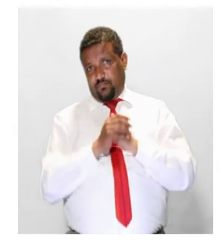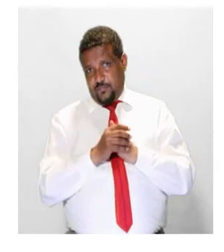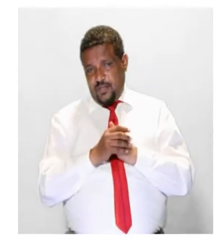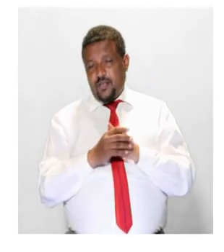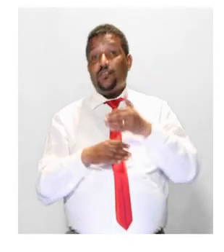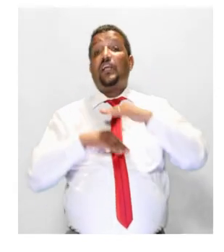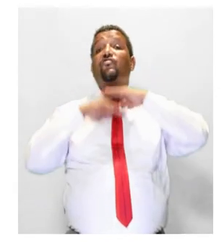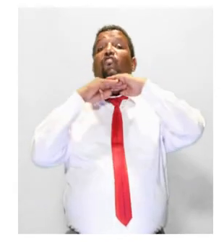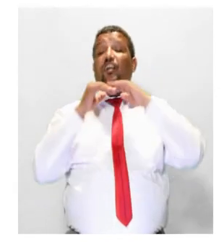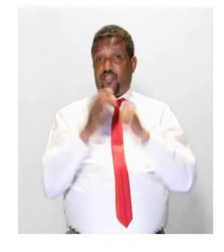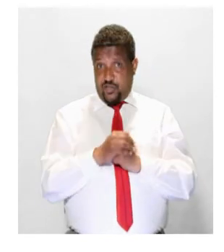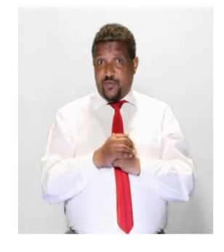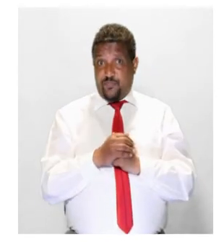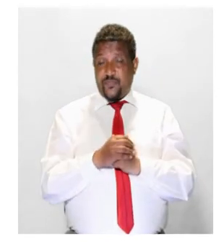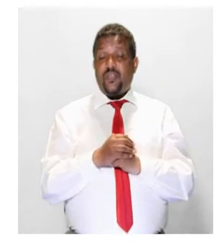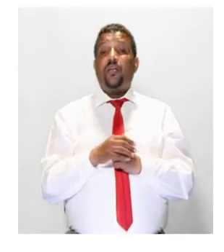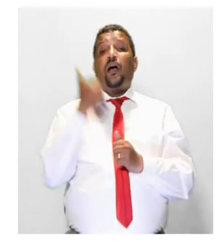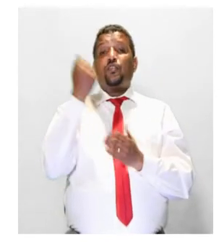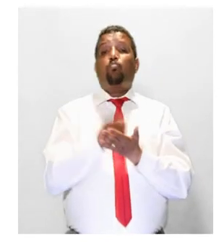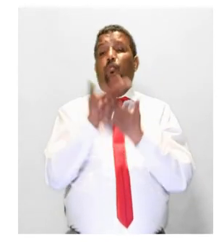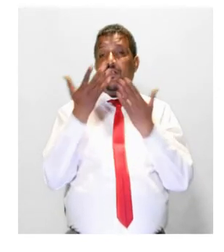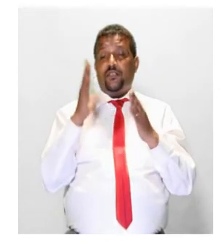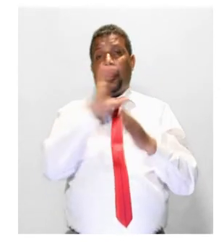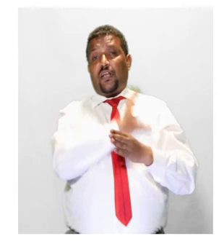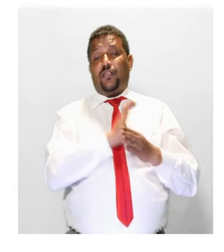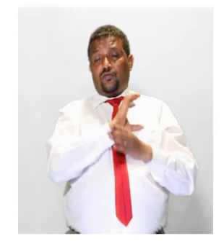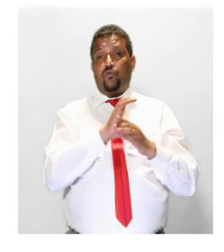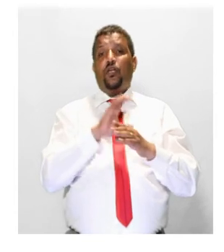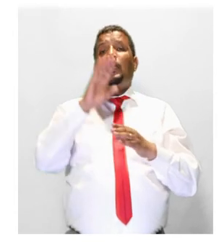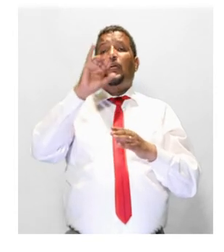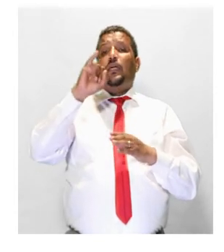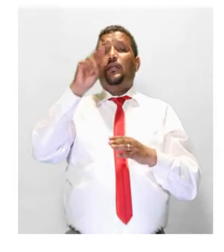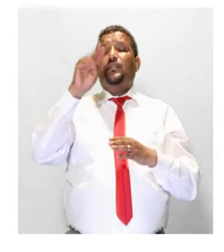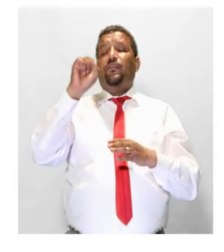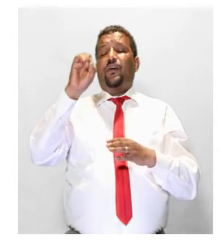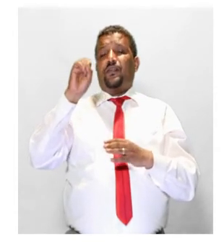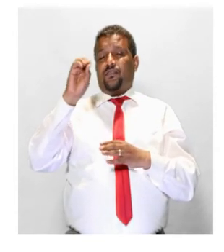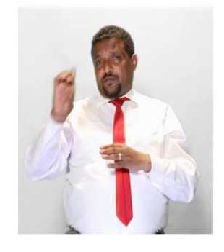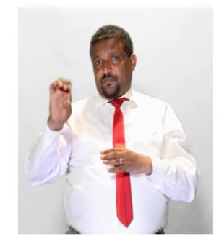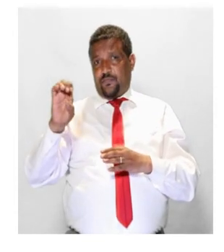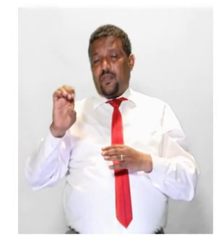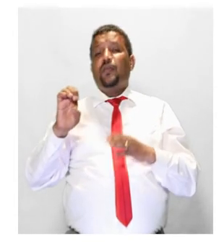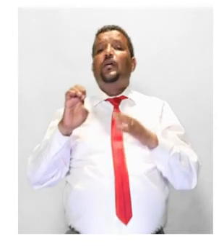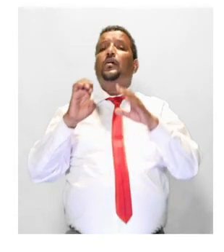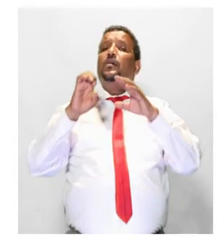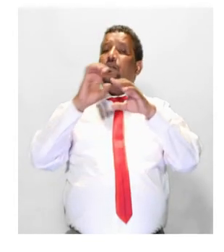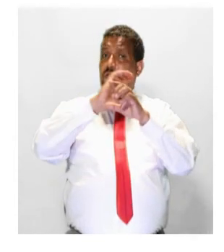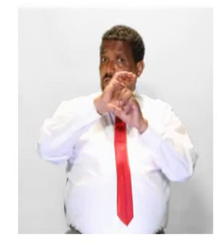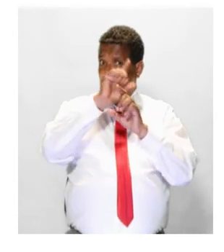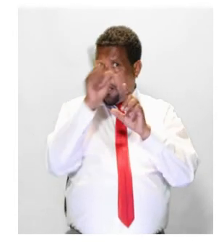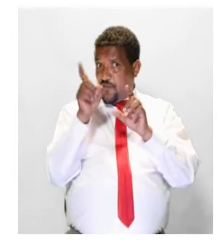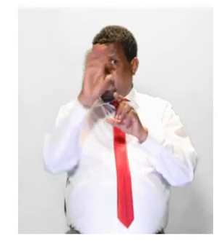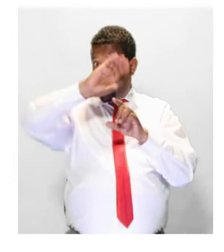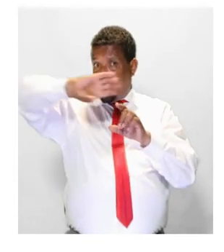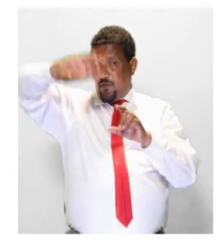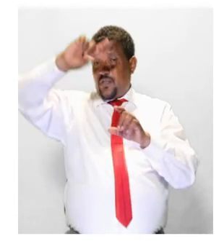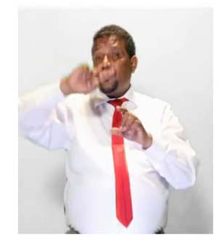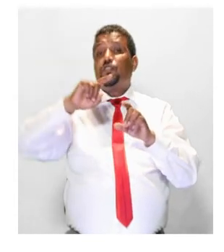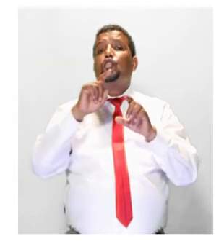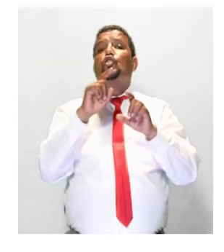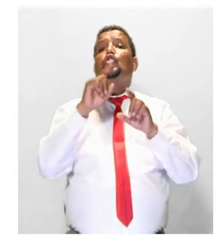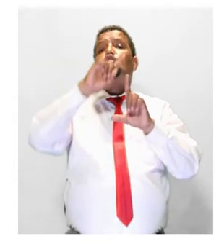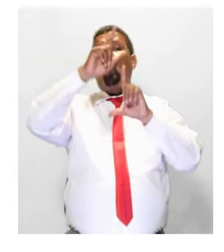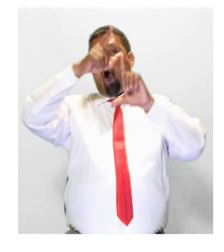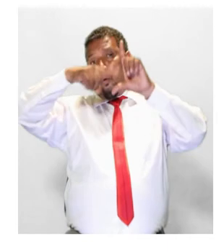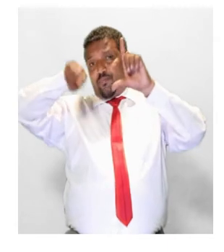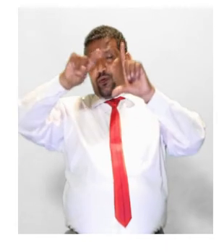The other property or characteristics of the indifference curve is about the slope. The slope of the indifference curve is